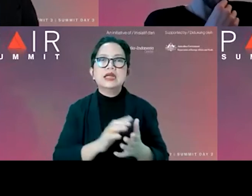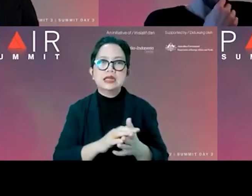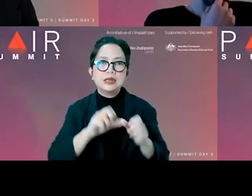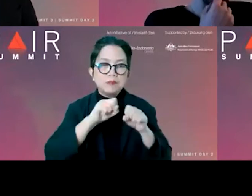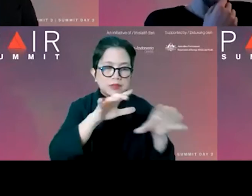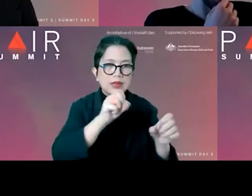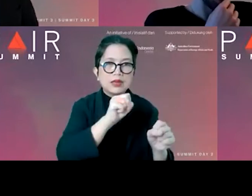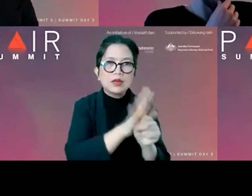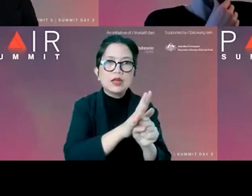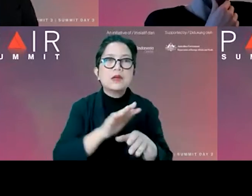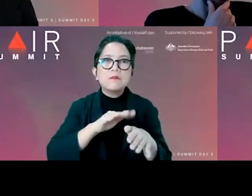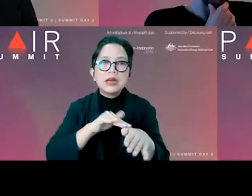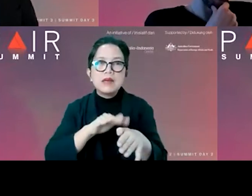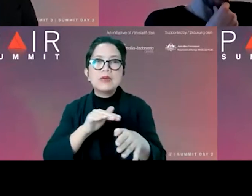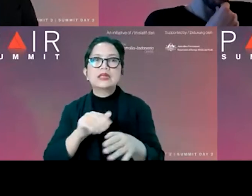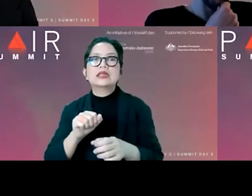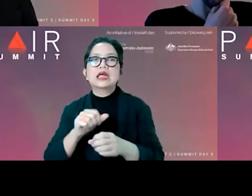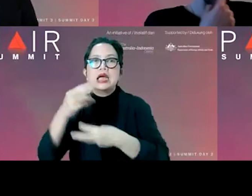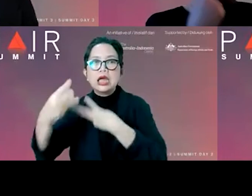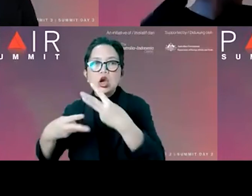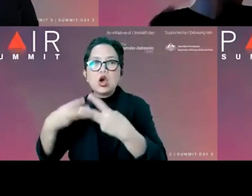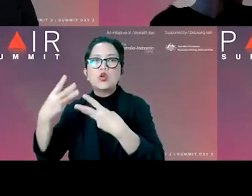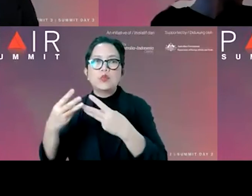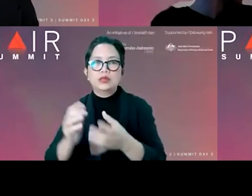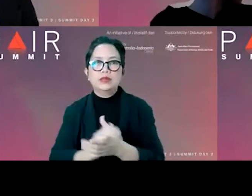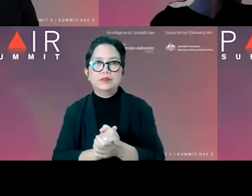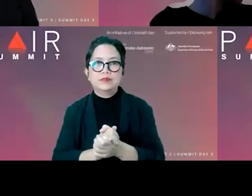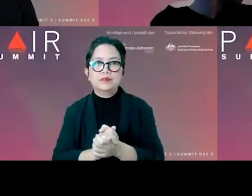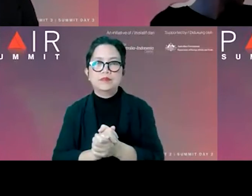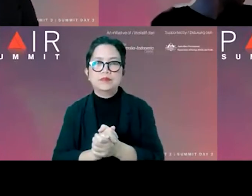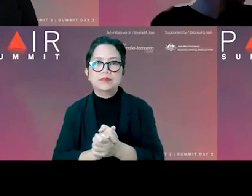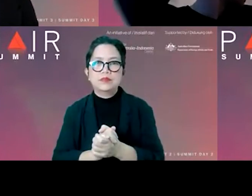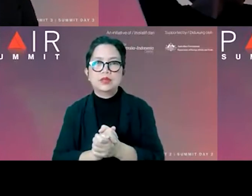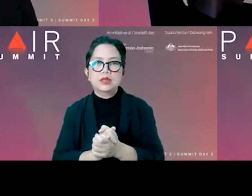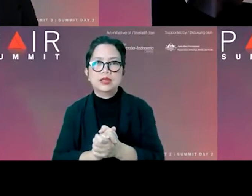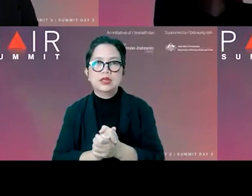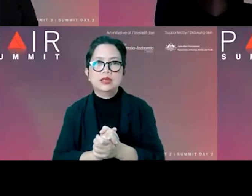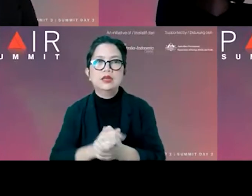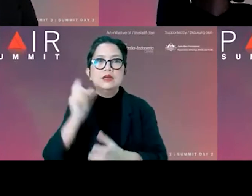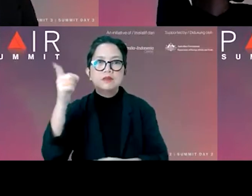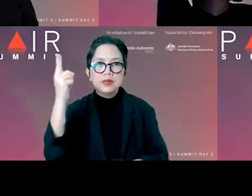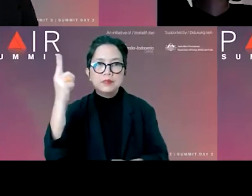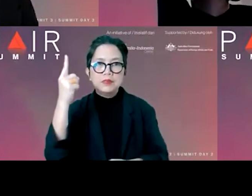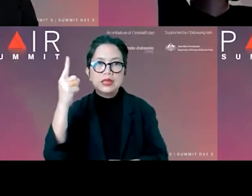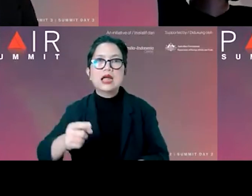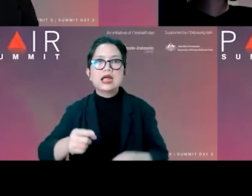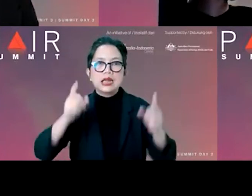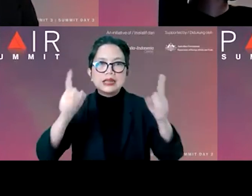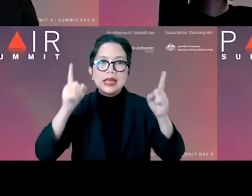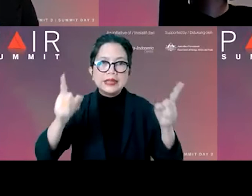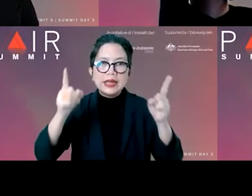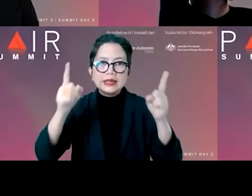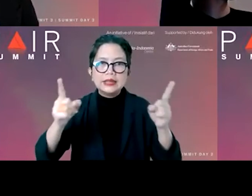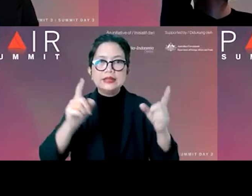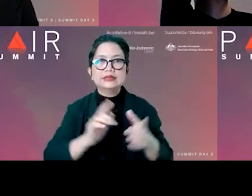government need to more carefully decide which one should they prefer first,